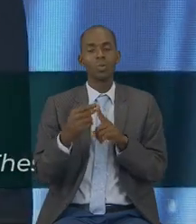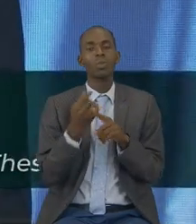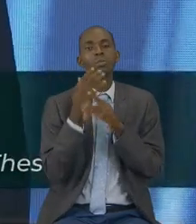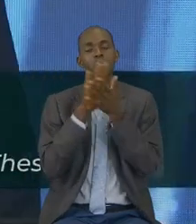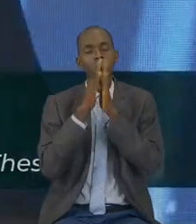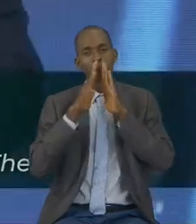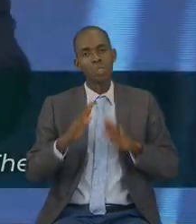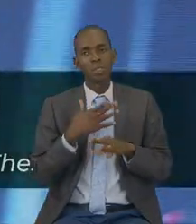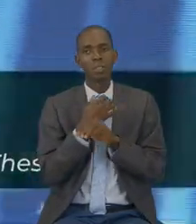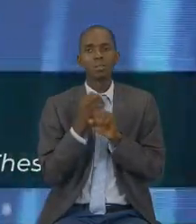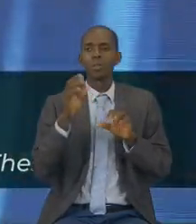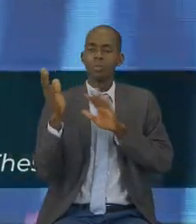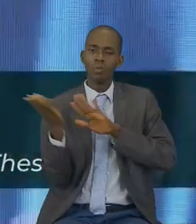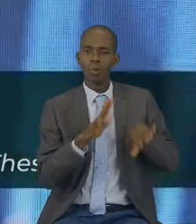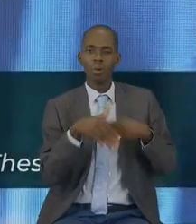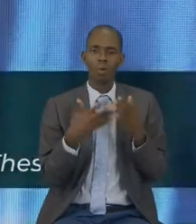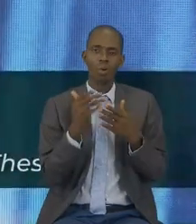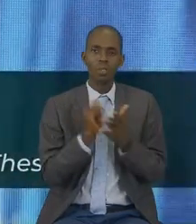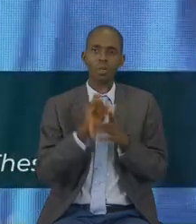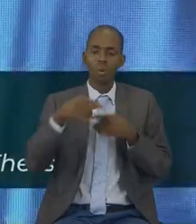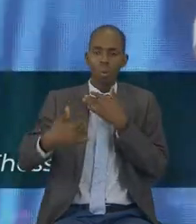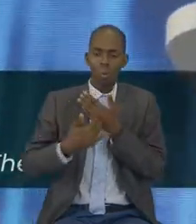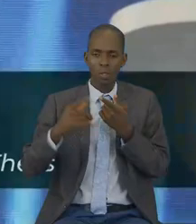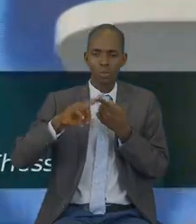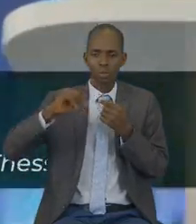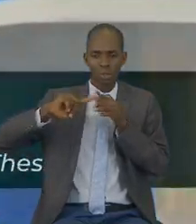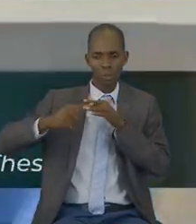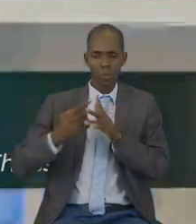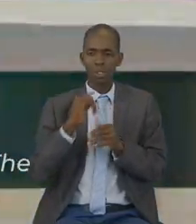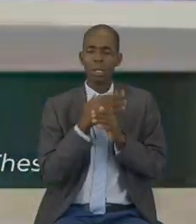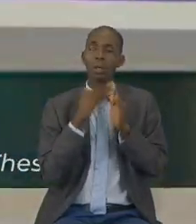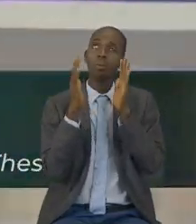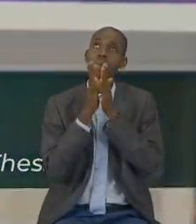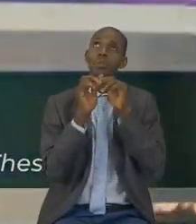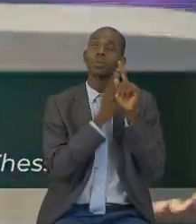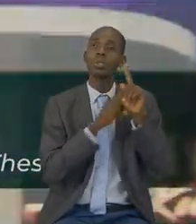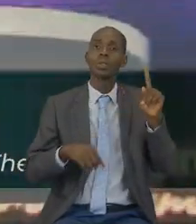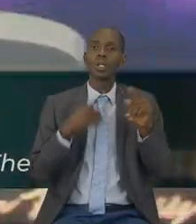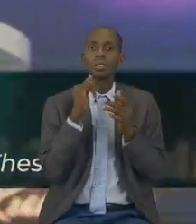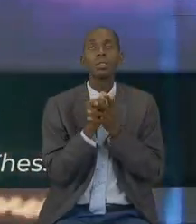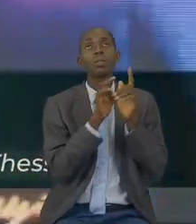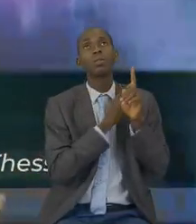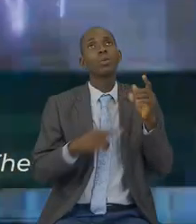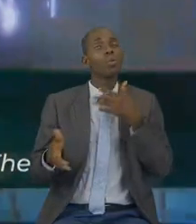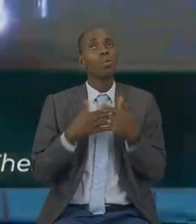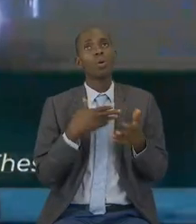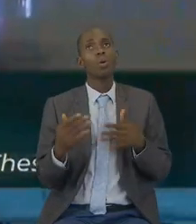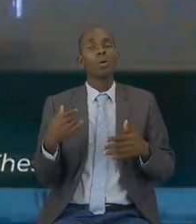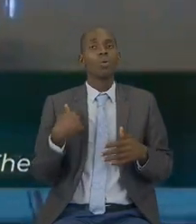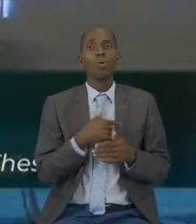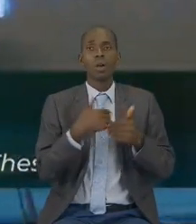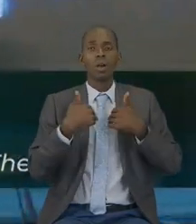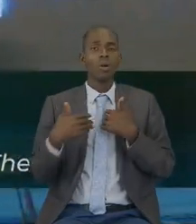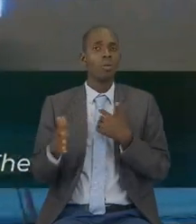back to the foundation and seek the face of the Lord and say, whatever we have and whatever we